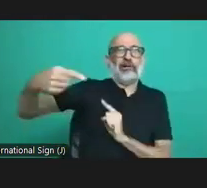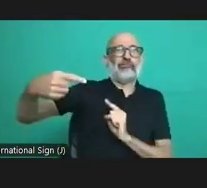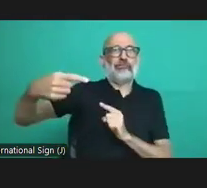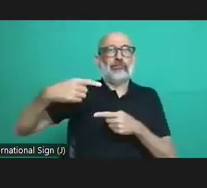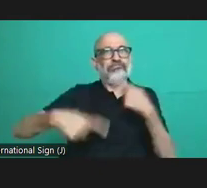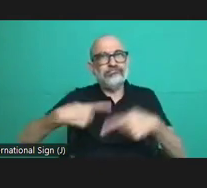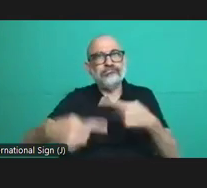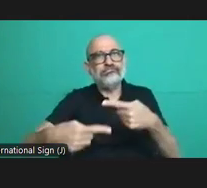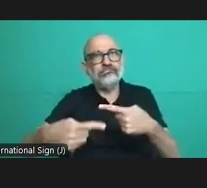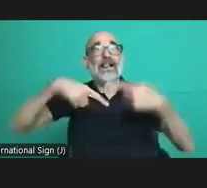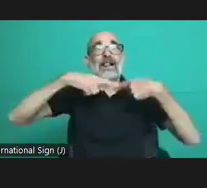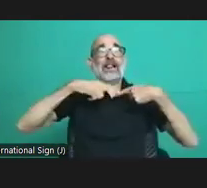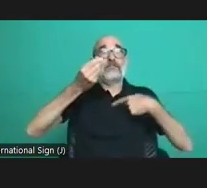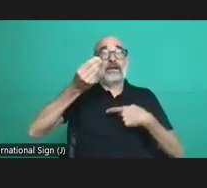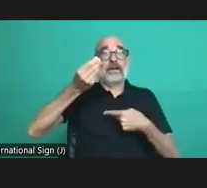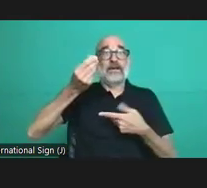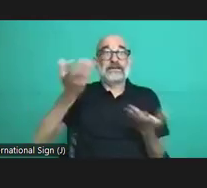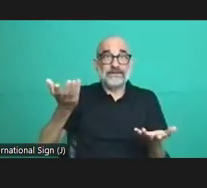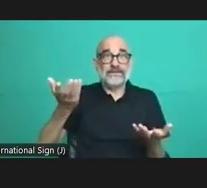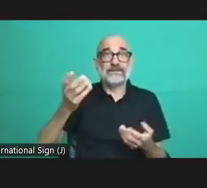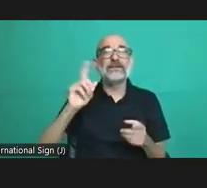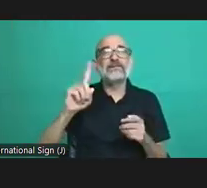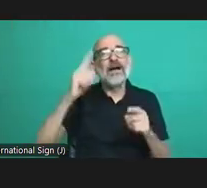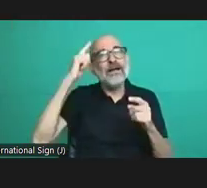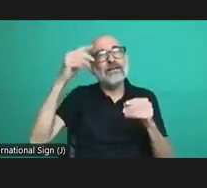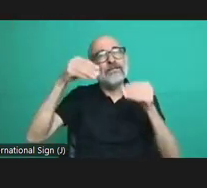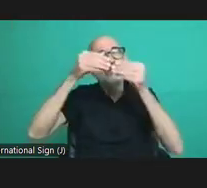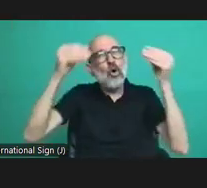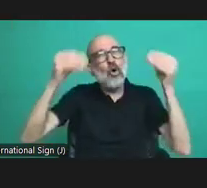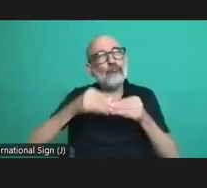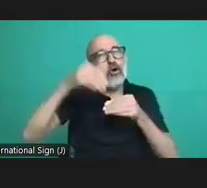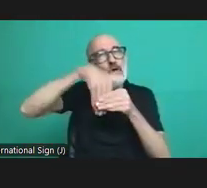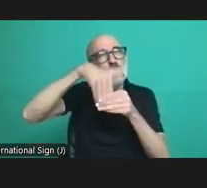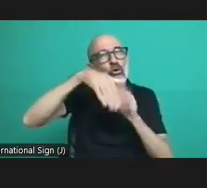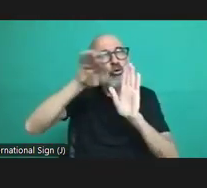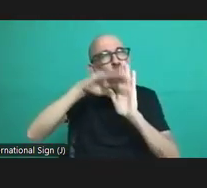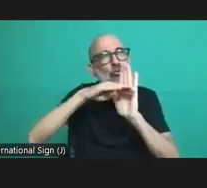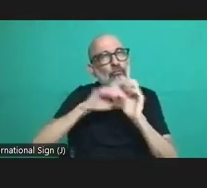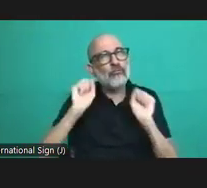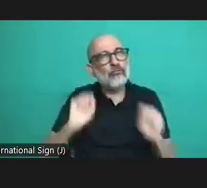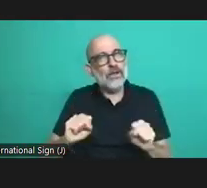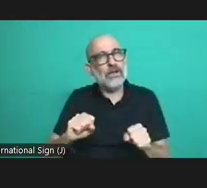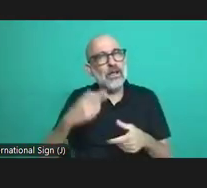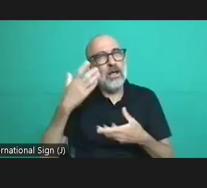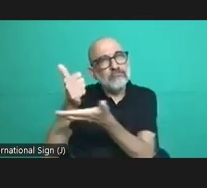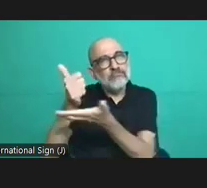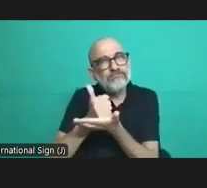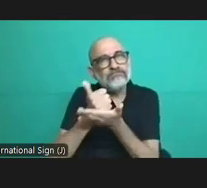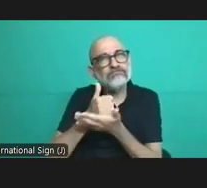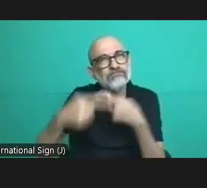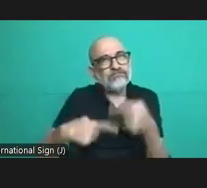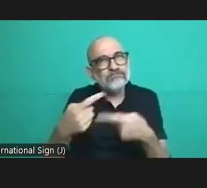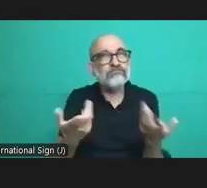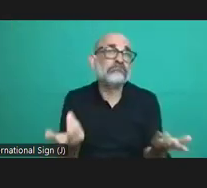say that I want to make reference to the intersectoral collaboration, whereby the Ministry